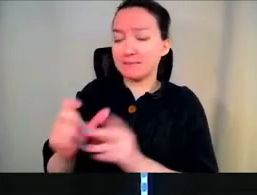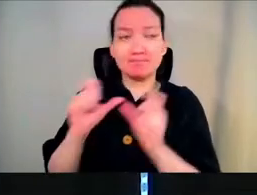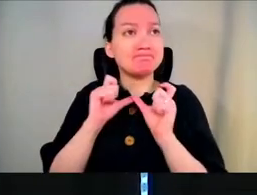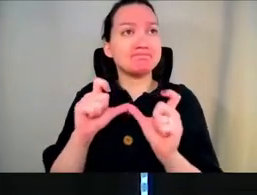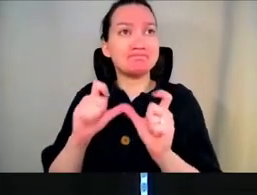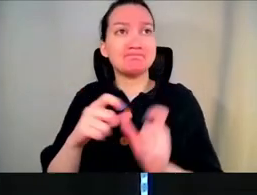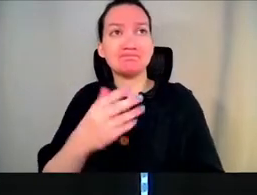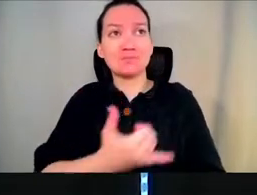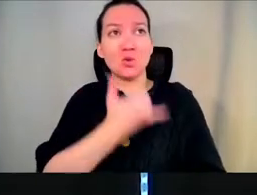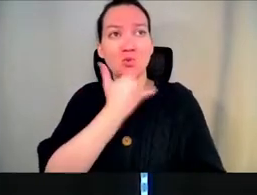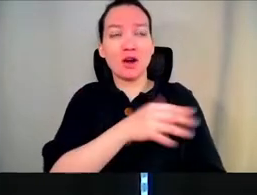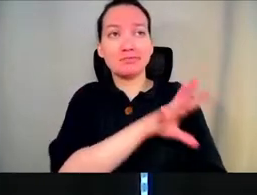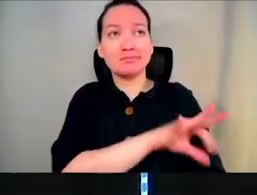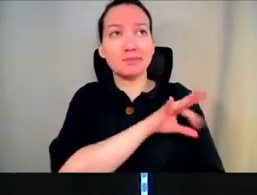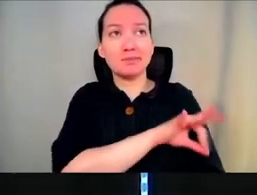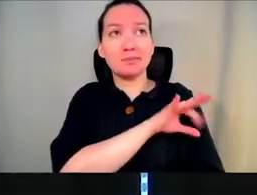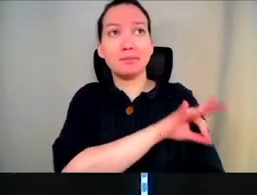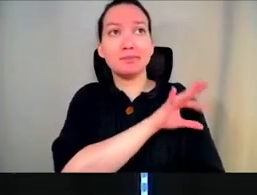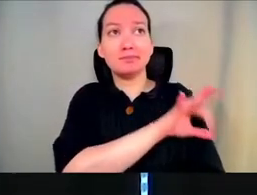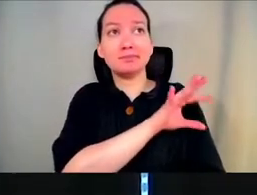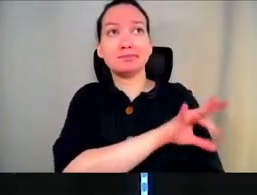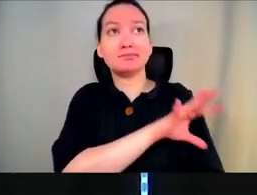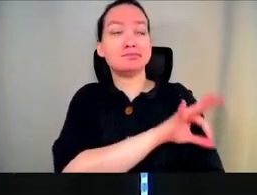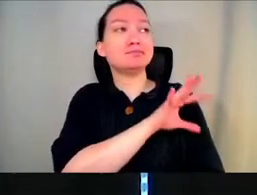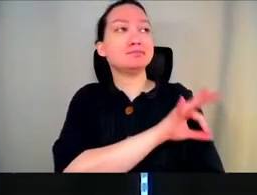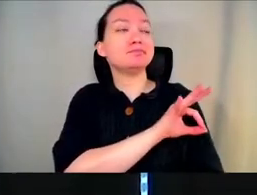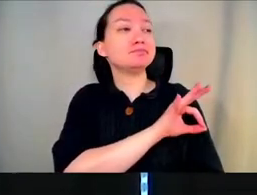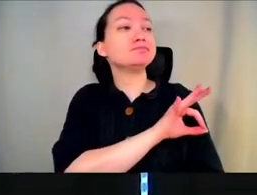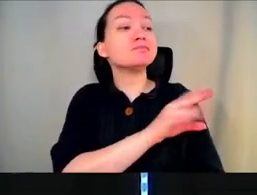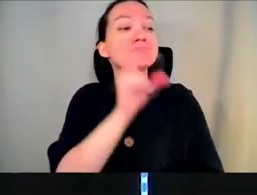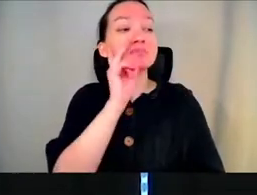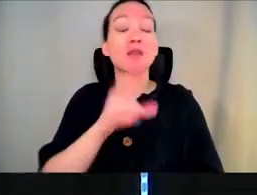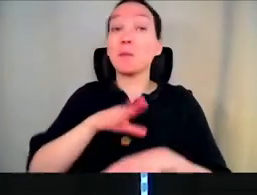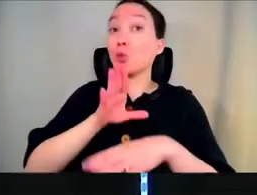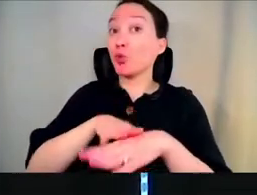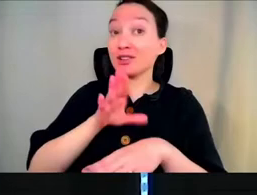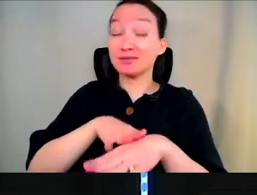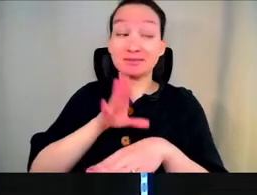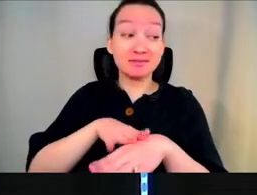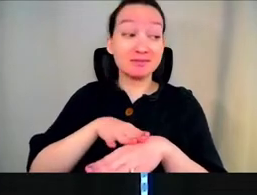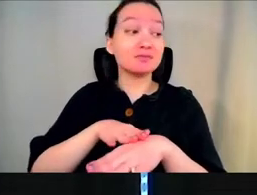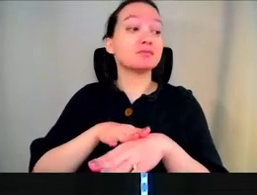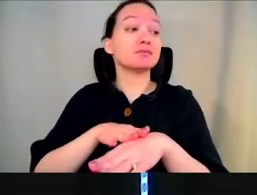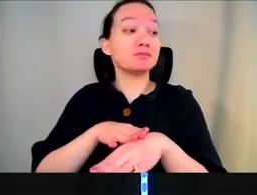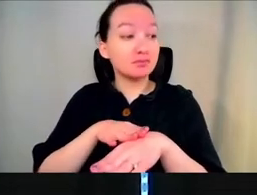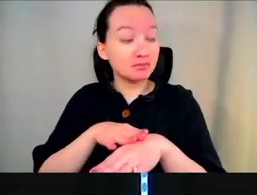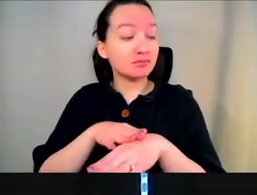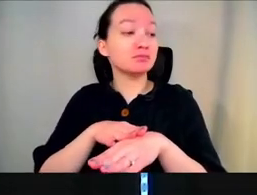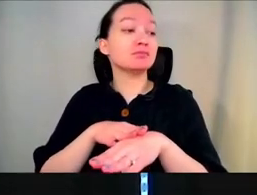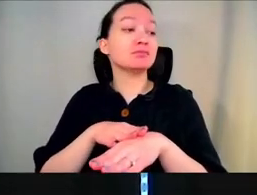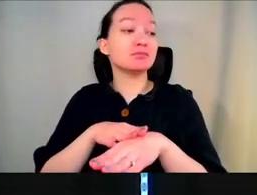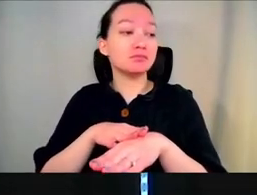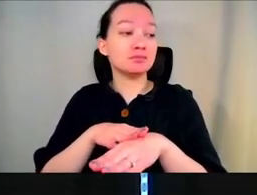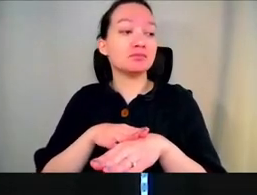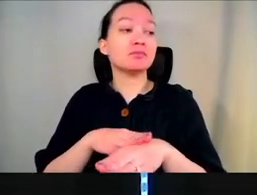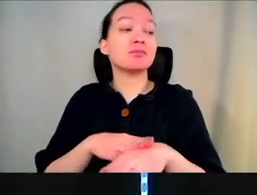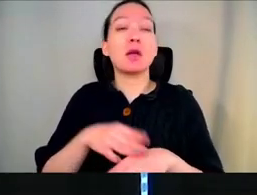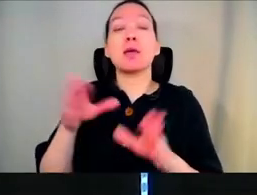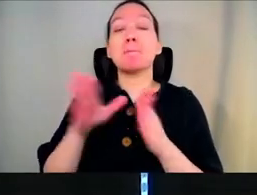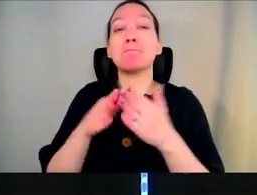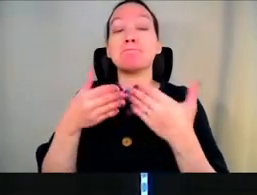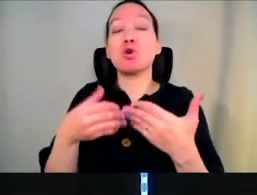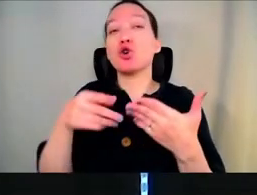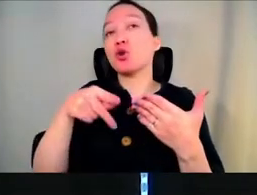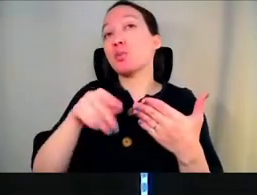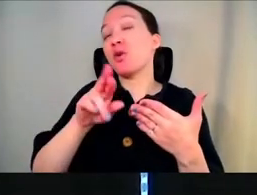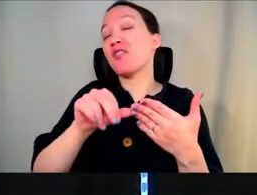consistently makes the wrong choice. And so we're going to look at the warnings and look at what the book of Proverbs, what the Bible tells us